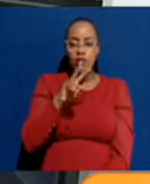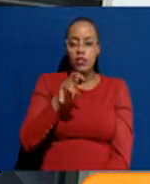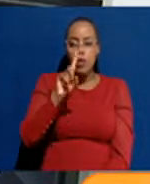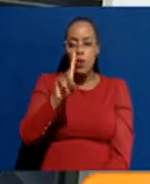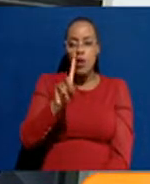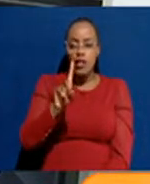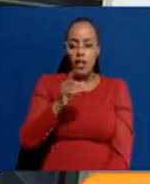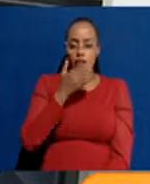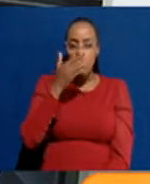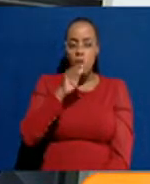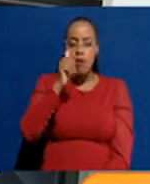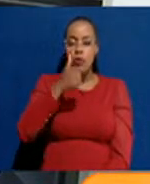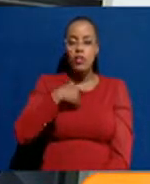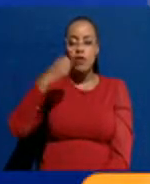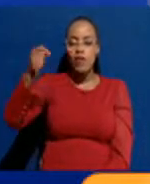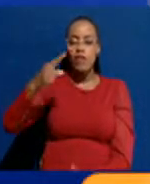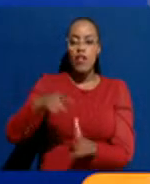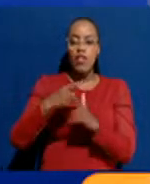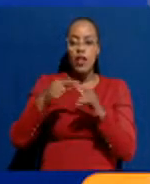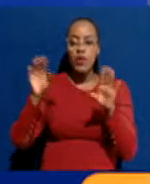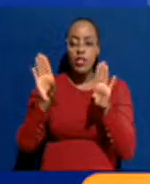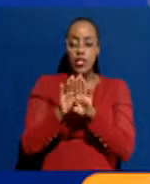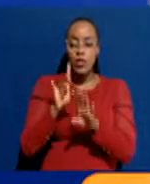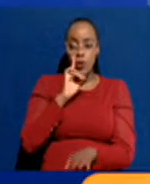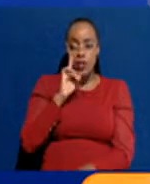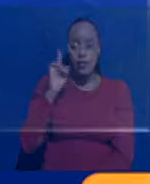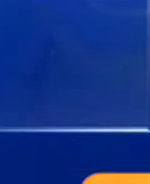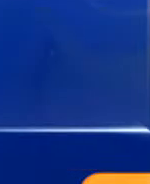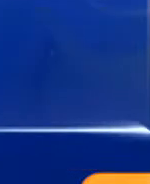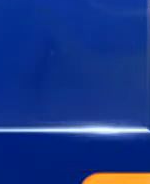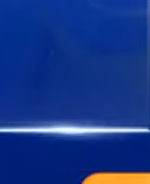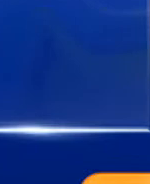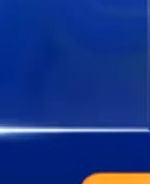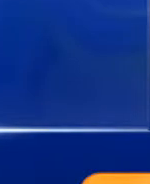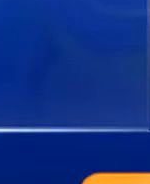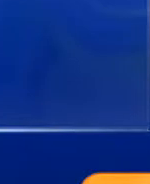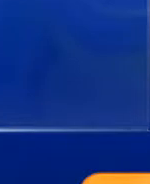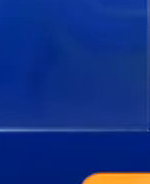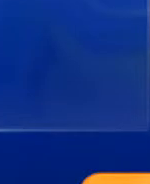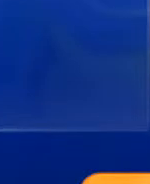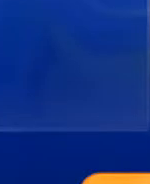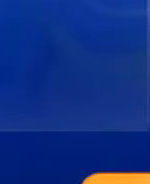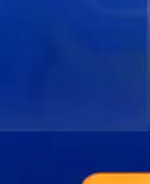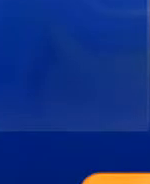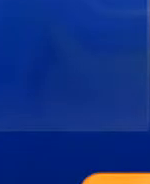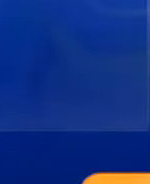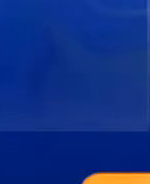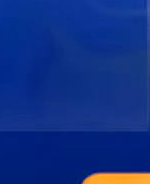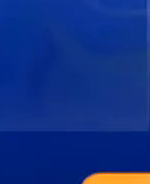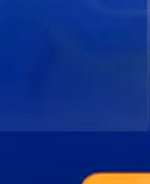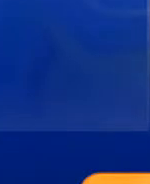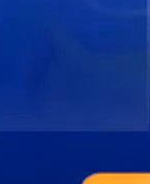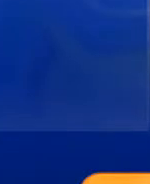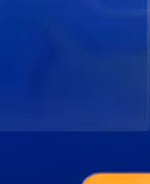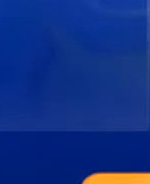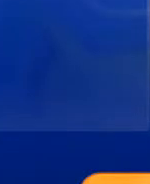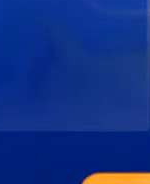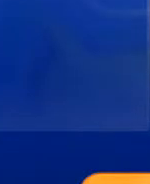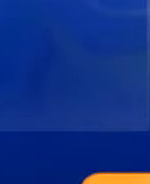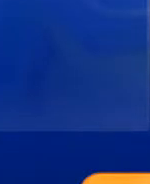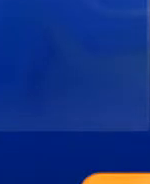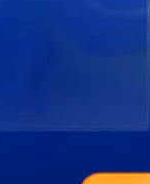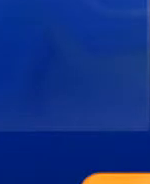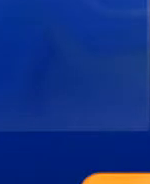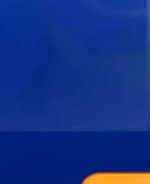that has come to us so that we can close with that. And this is Cheetah Wesley. Why do I have different token units from